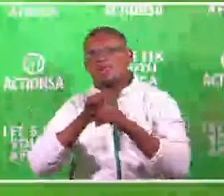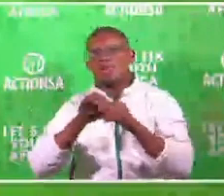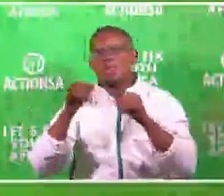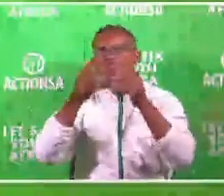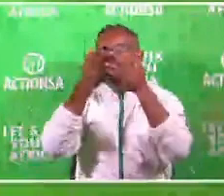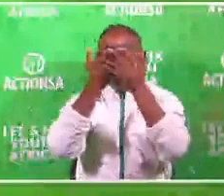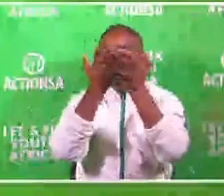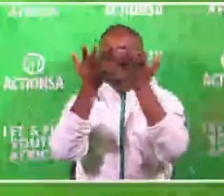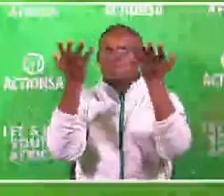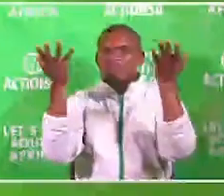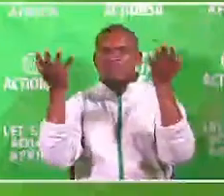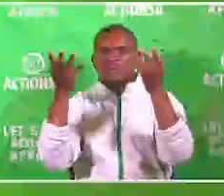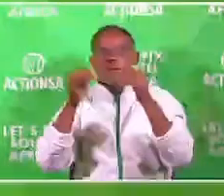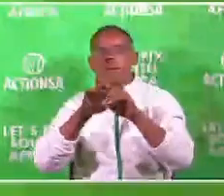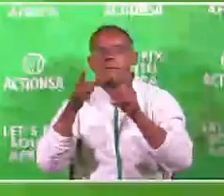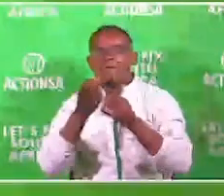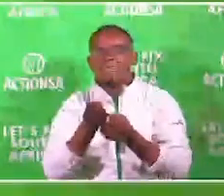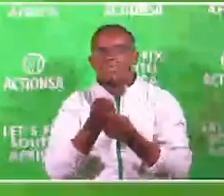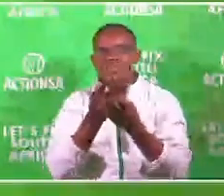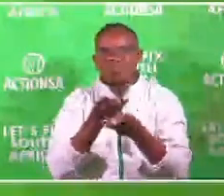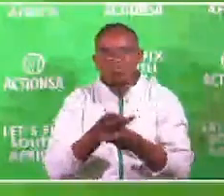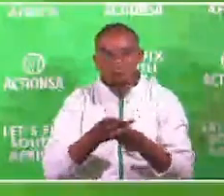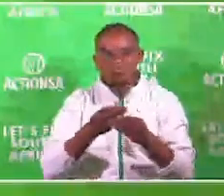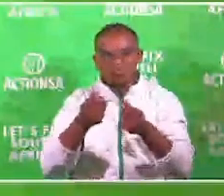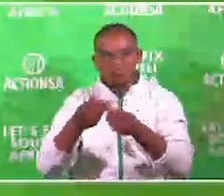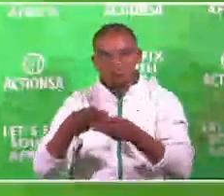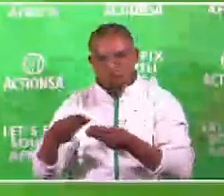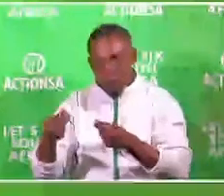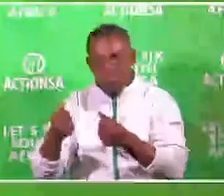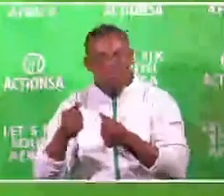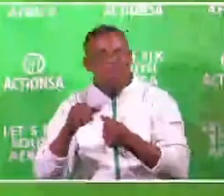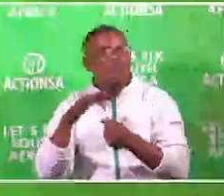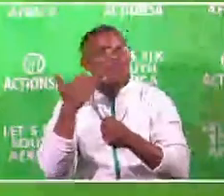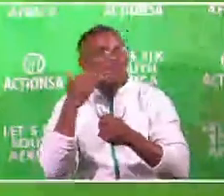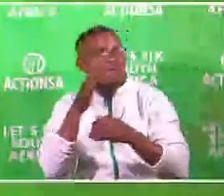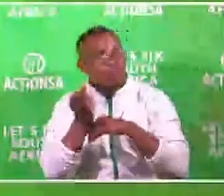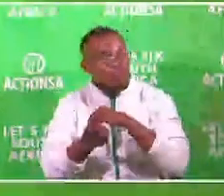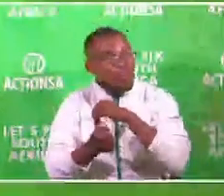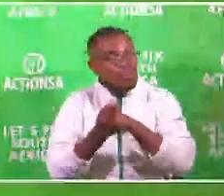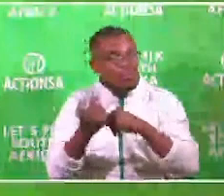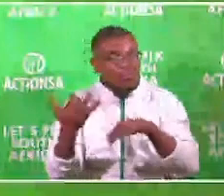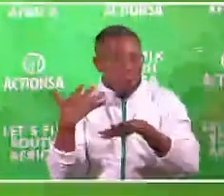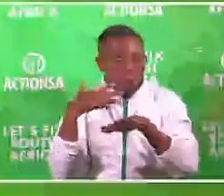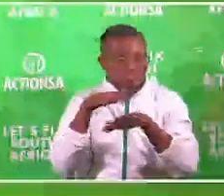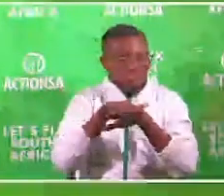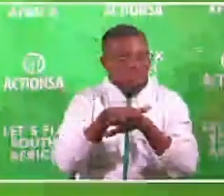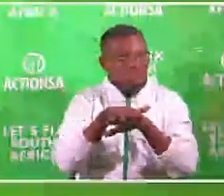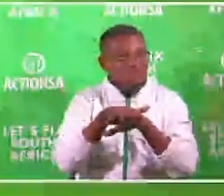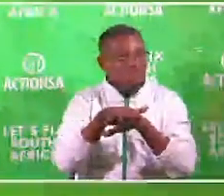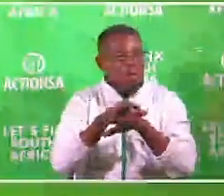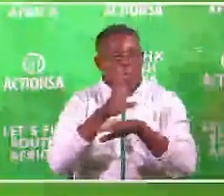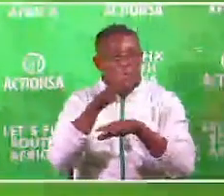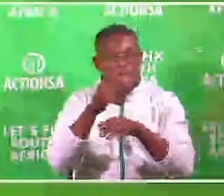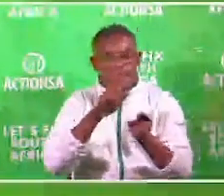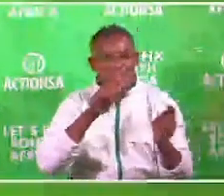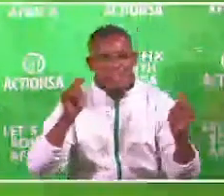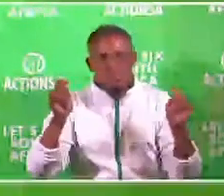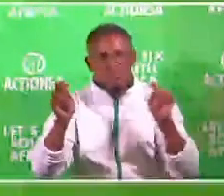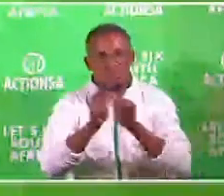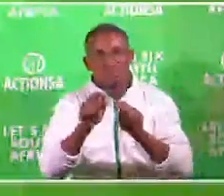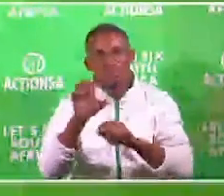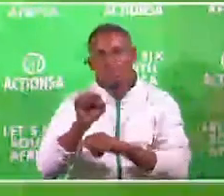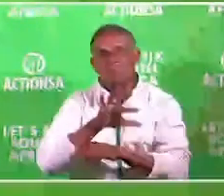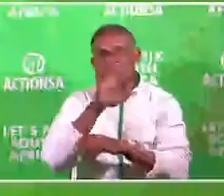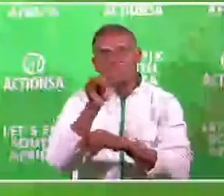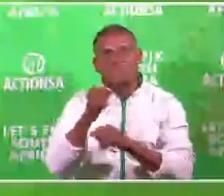embraced practical solutions that, if and when implemented, will radically change South Africa